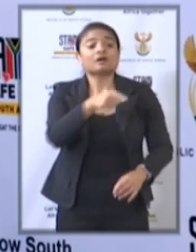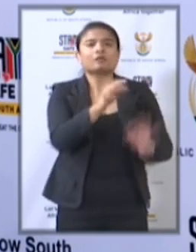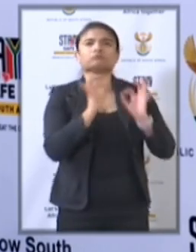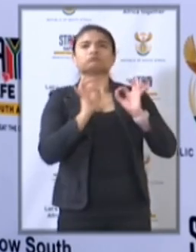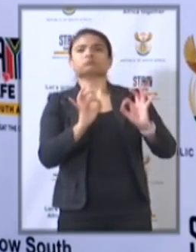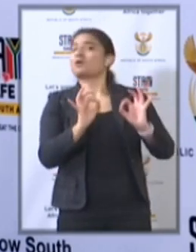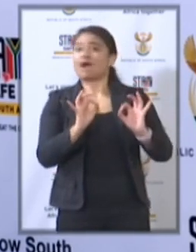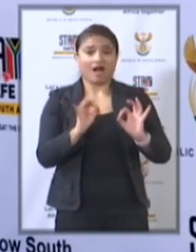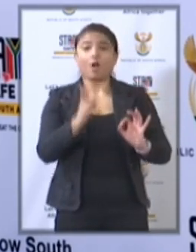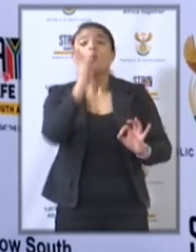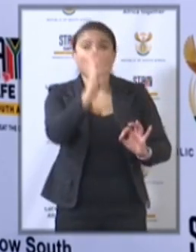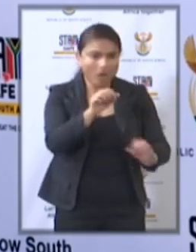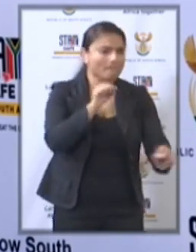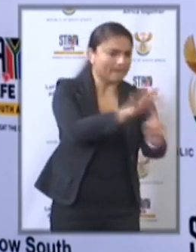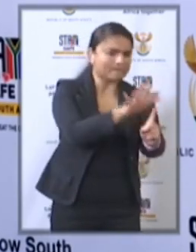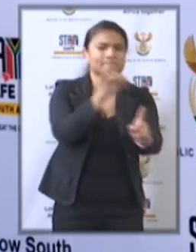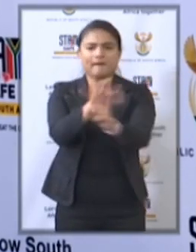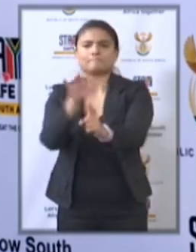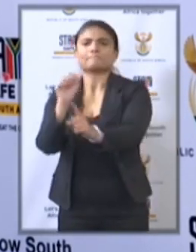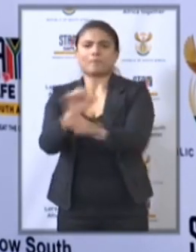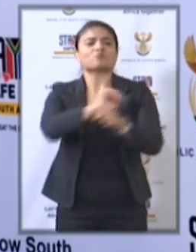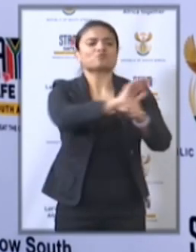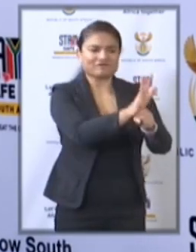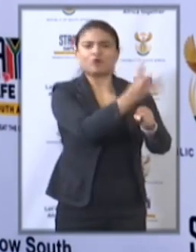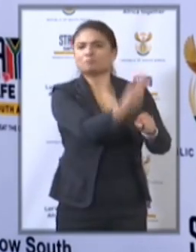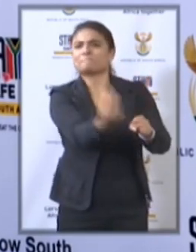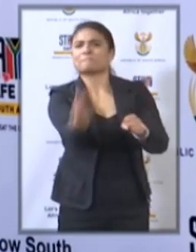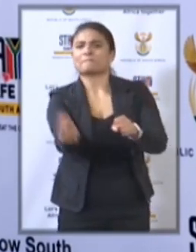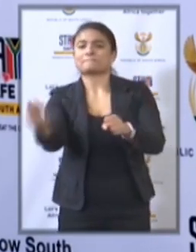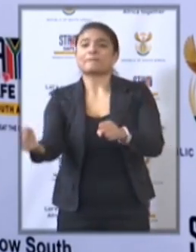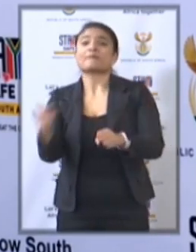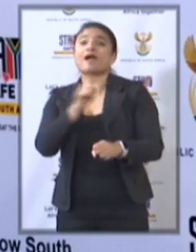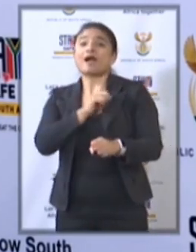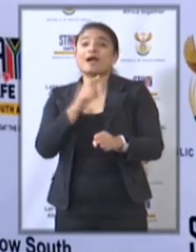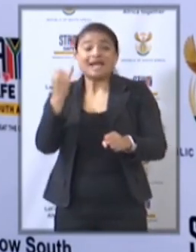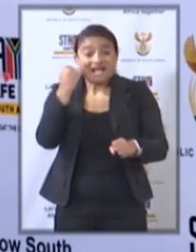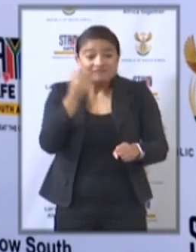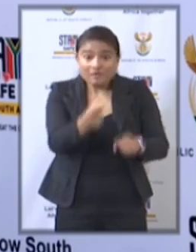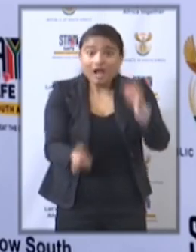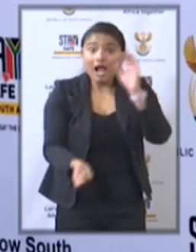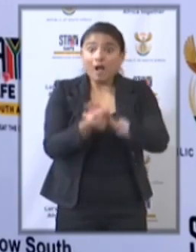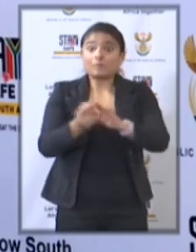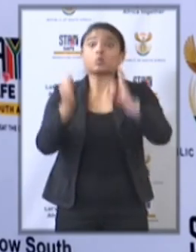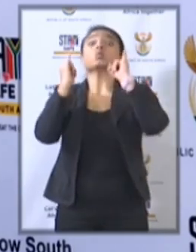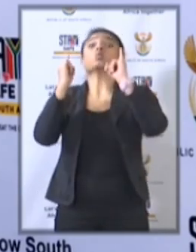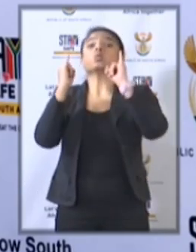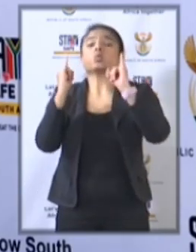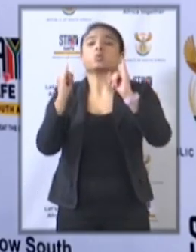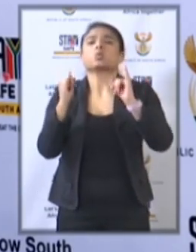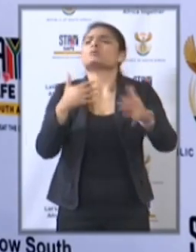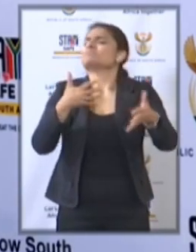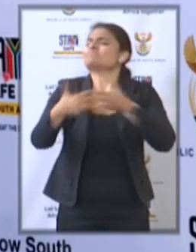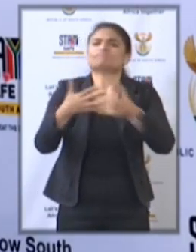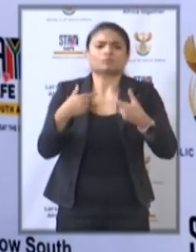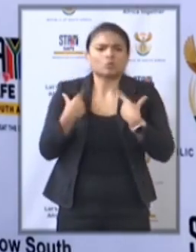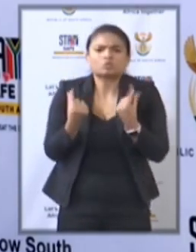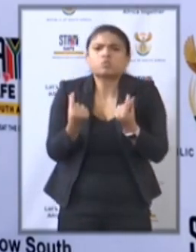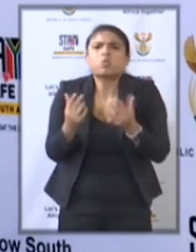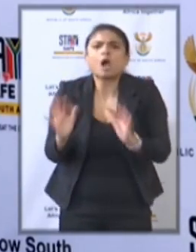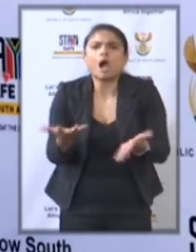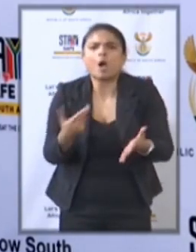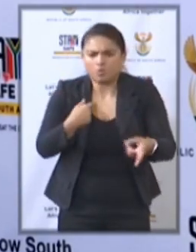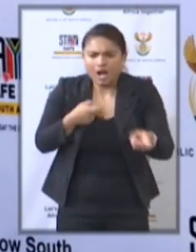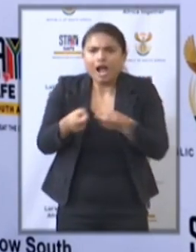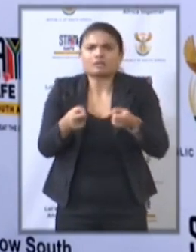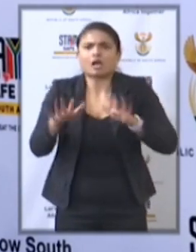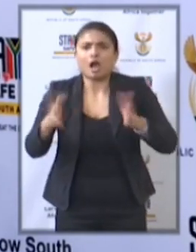institutions. What is important is how do we deal with those and how do we manage those according to the health